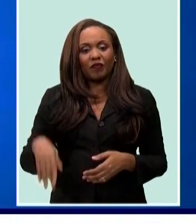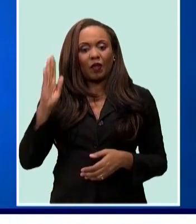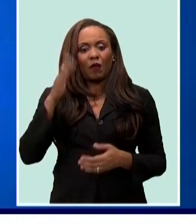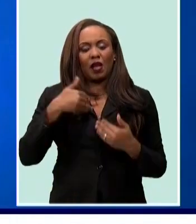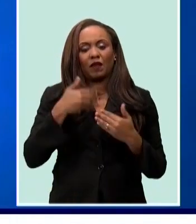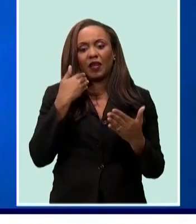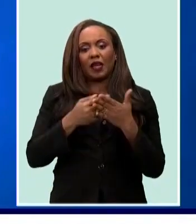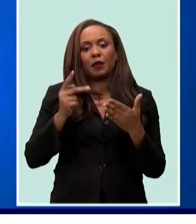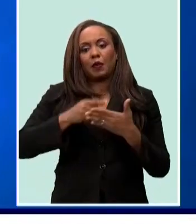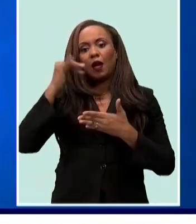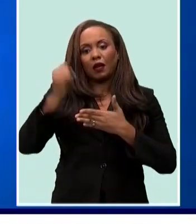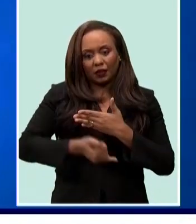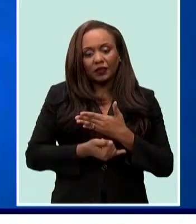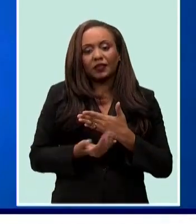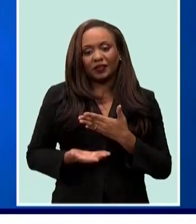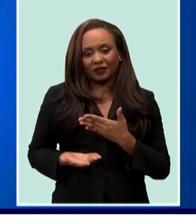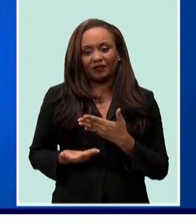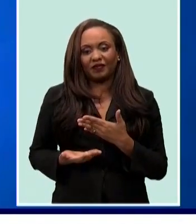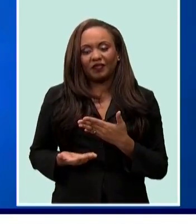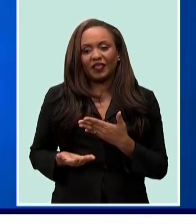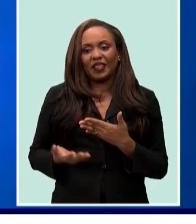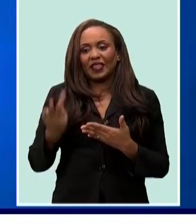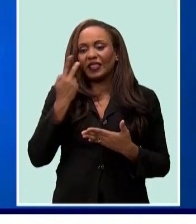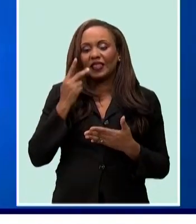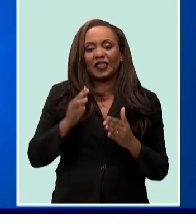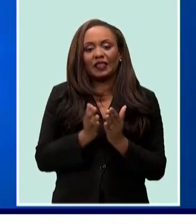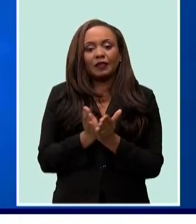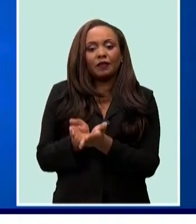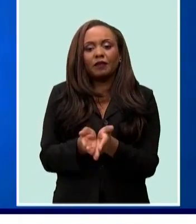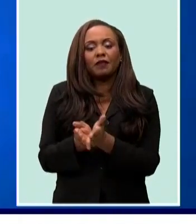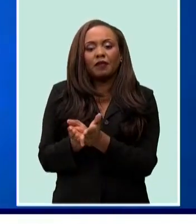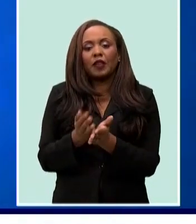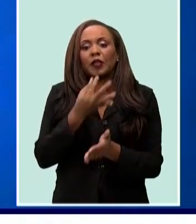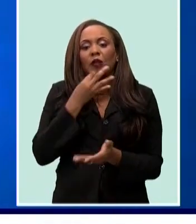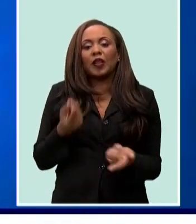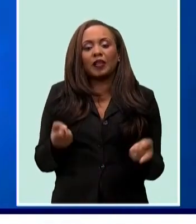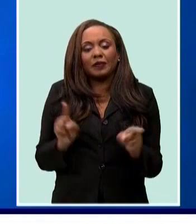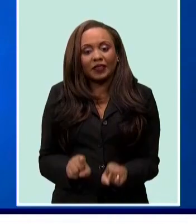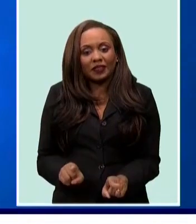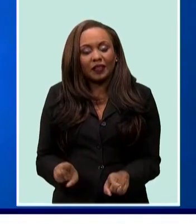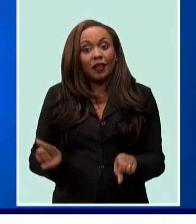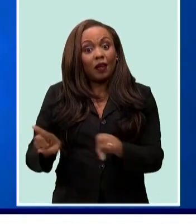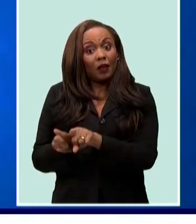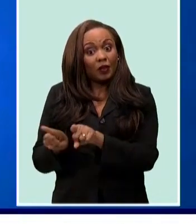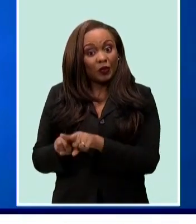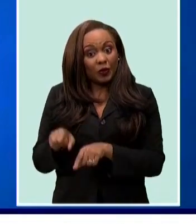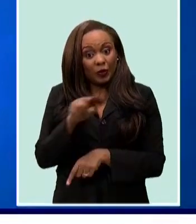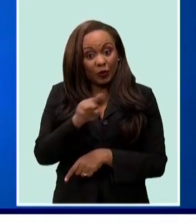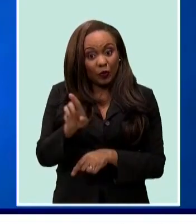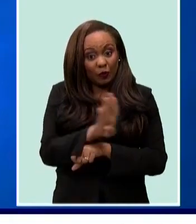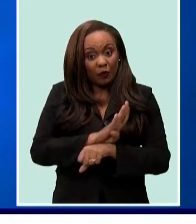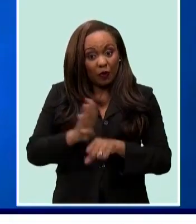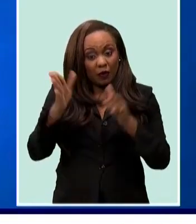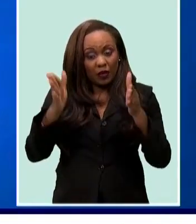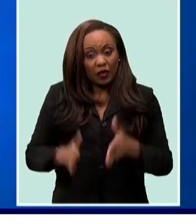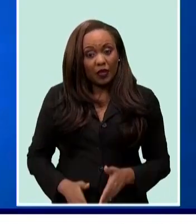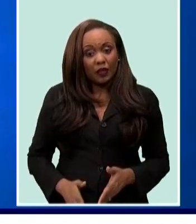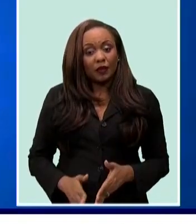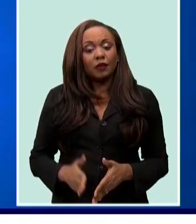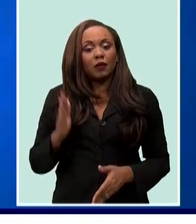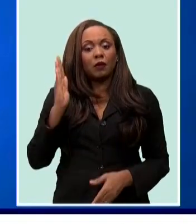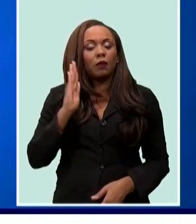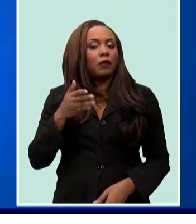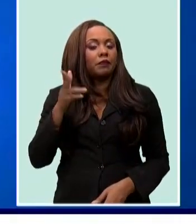project that will manifest the ferry service. Also, Barbadians will be intrigued to hear that they will be talking